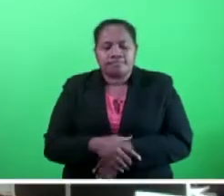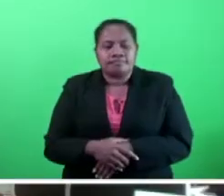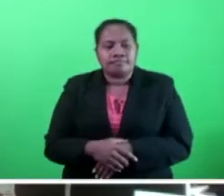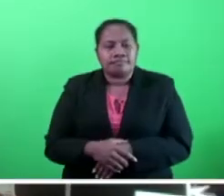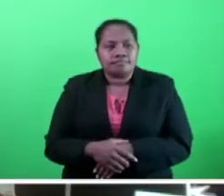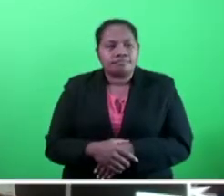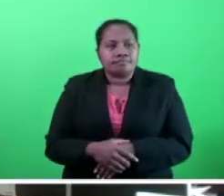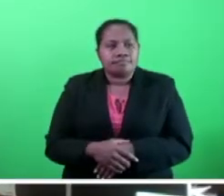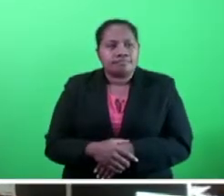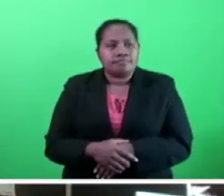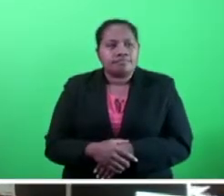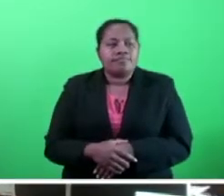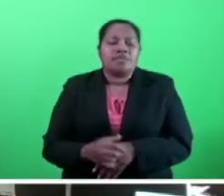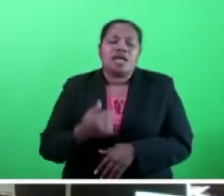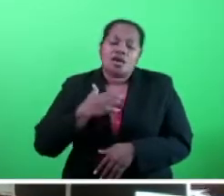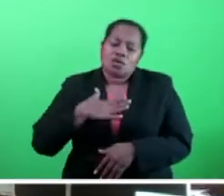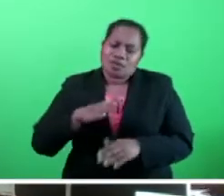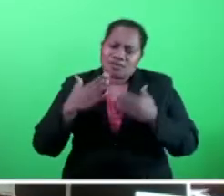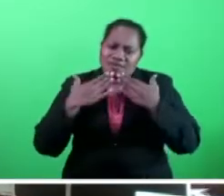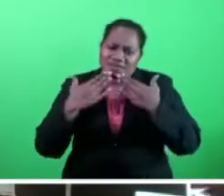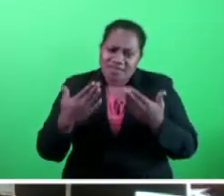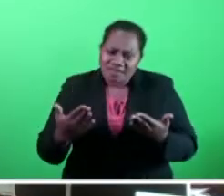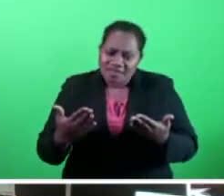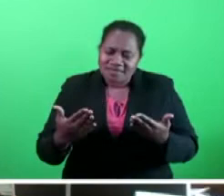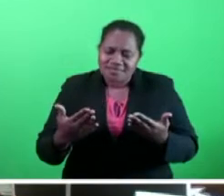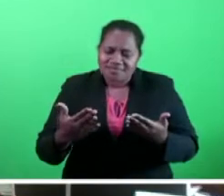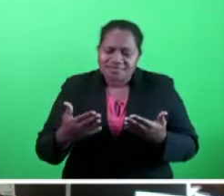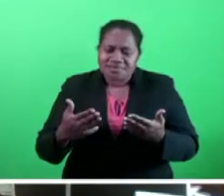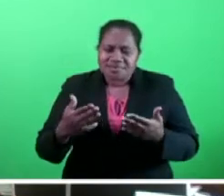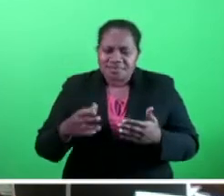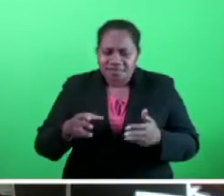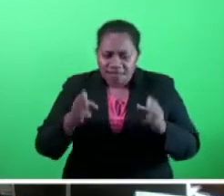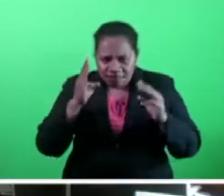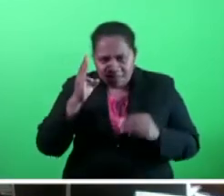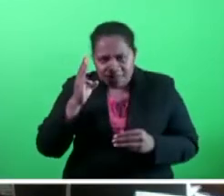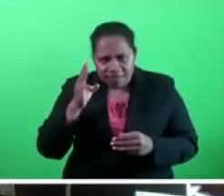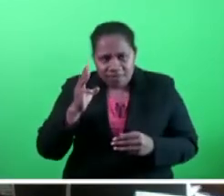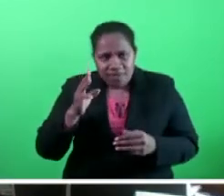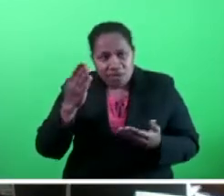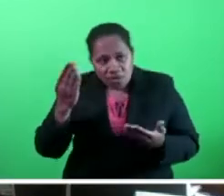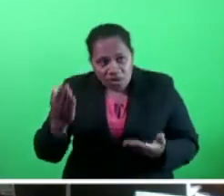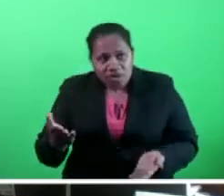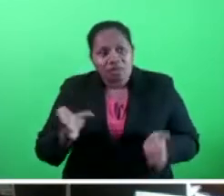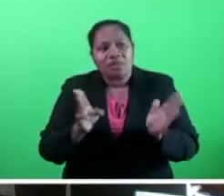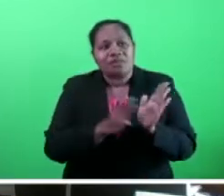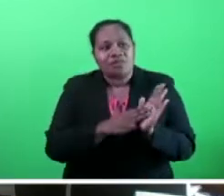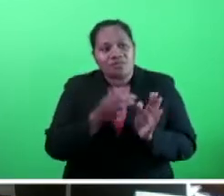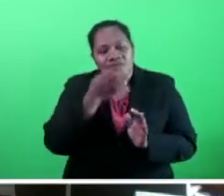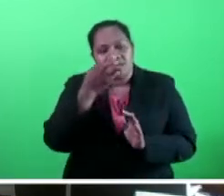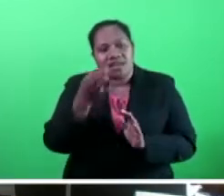Mr. Speaker, I want to thank Mr. Maharaj for asking this question. Honorable Maharaj.